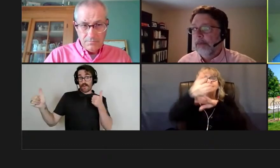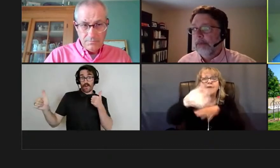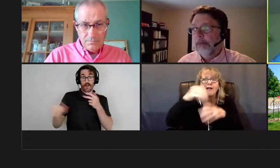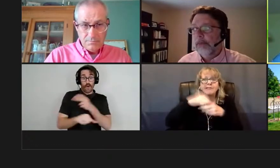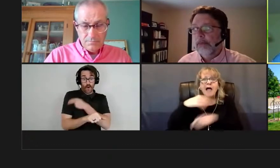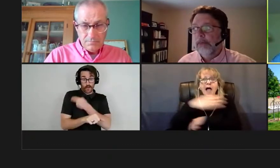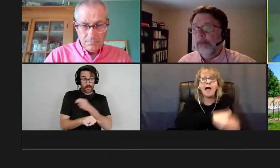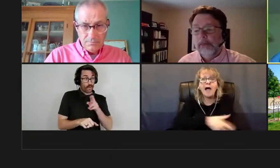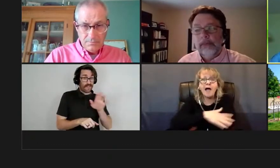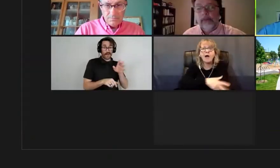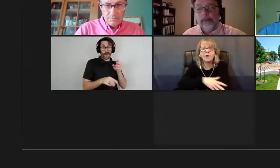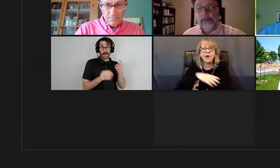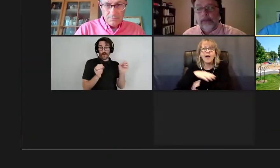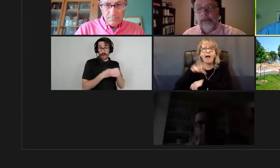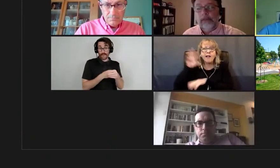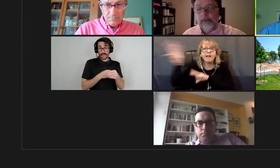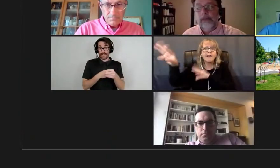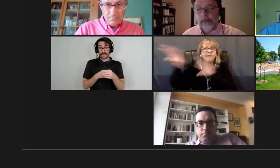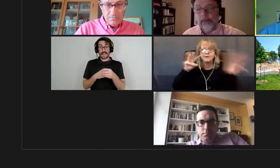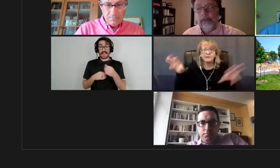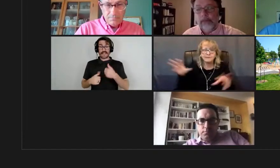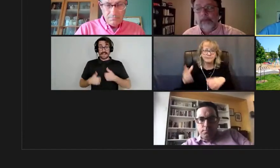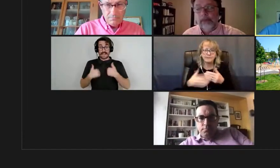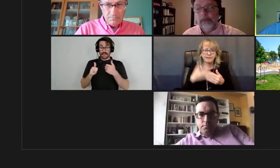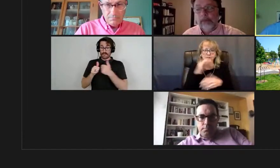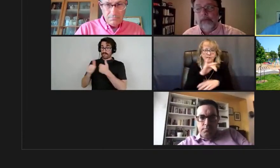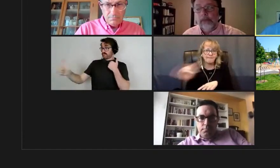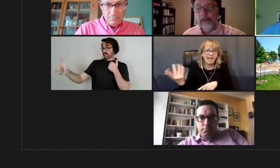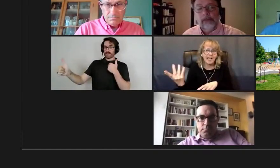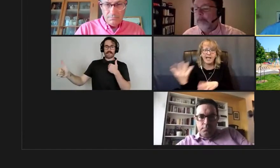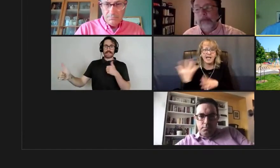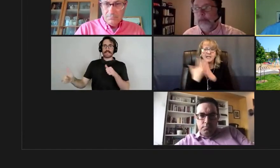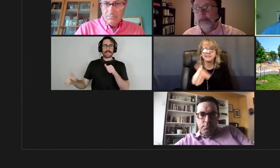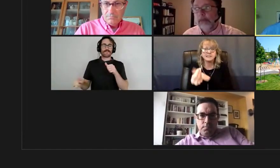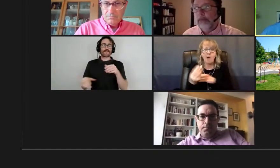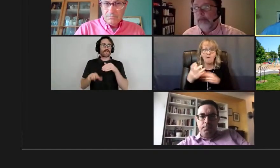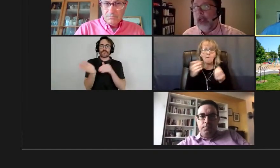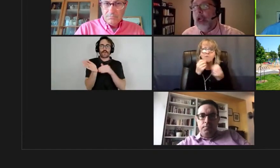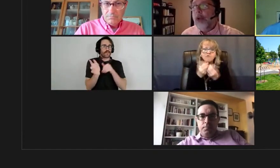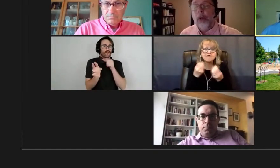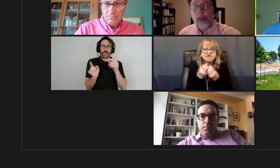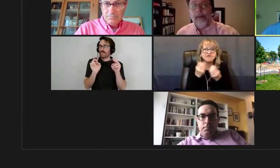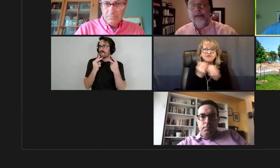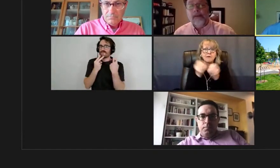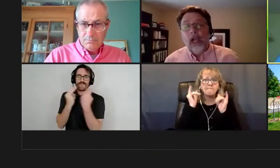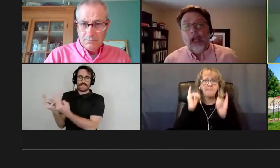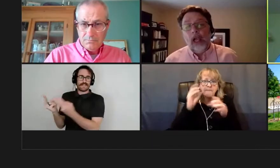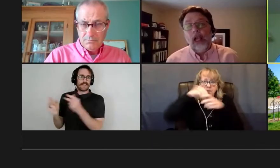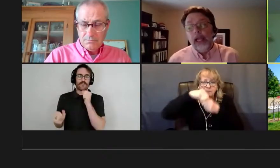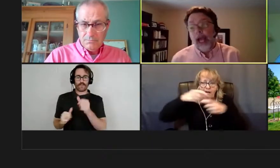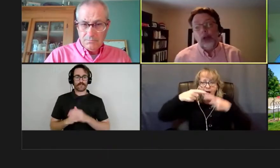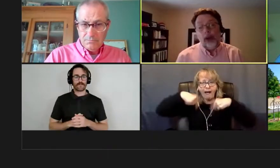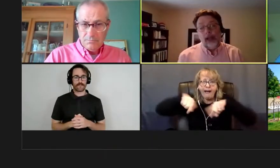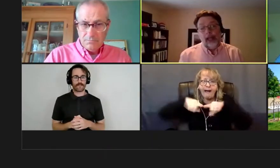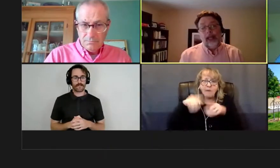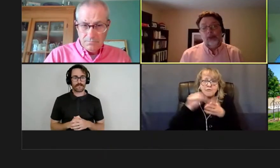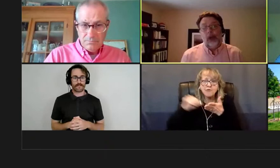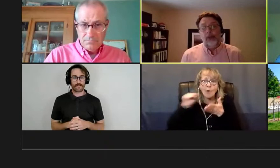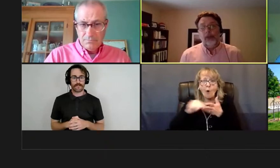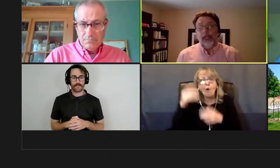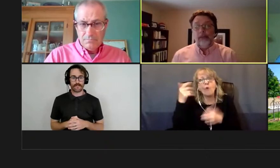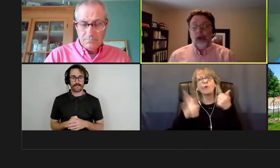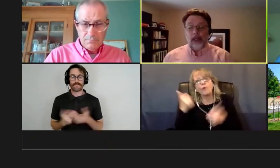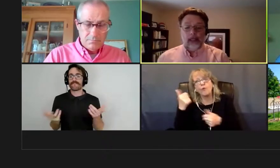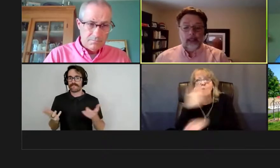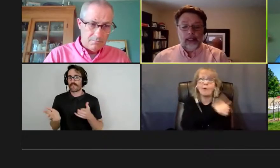their practice. So we don't get that luxury, have a doctor to go to those residents. Yeah, no, and that's what I